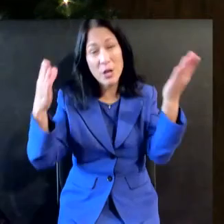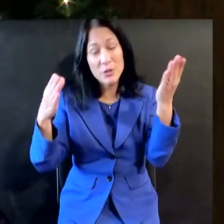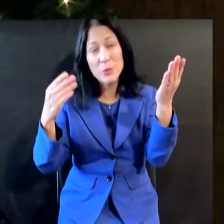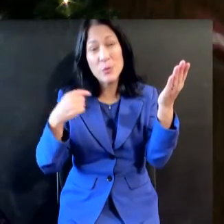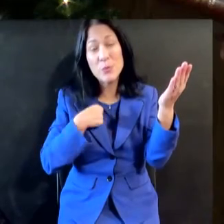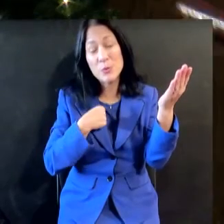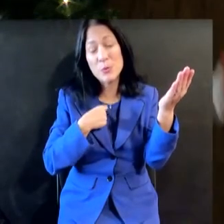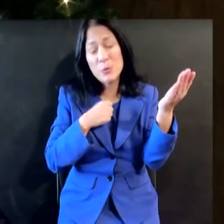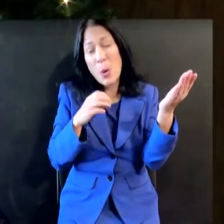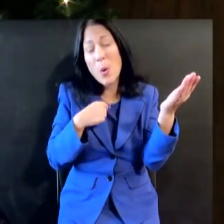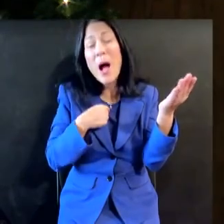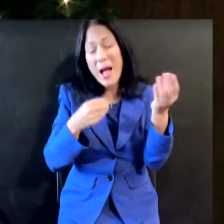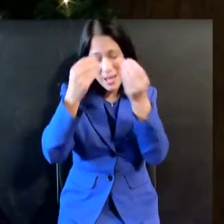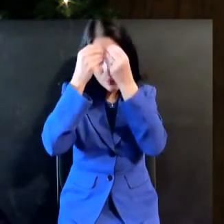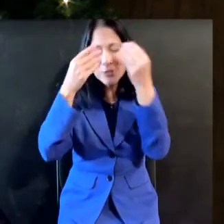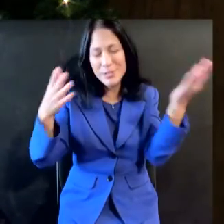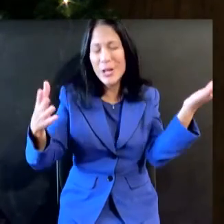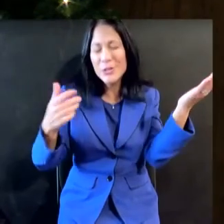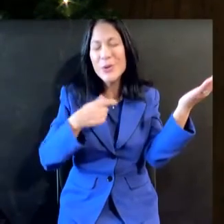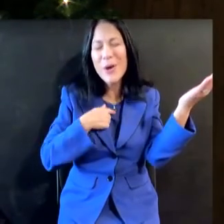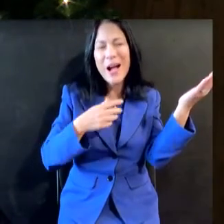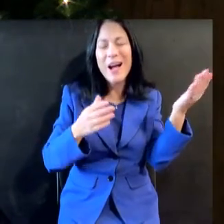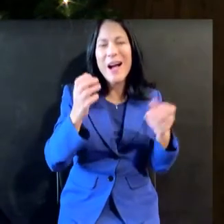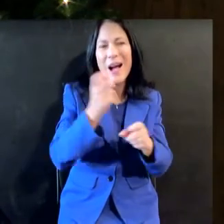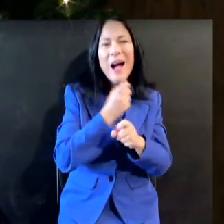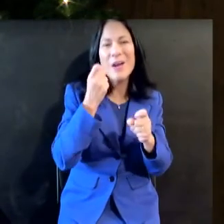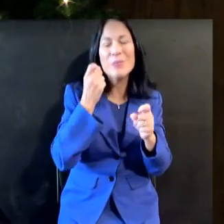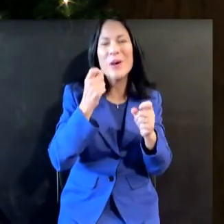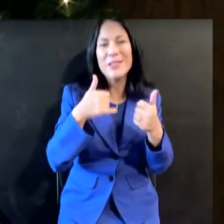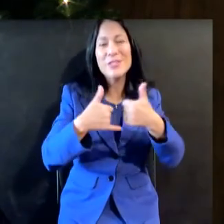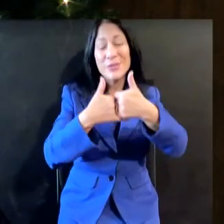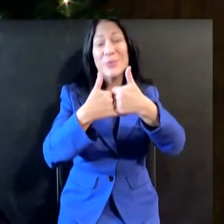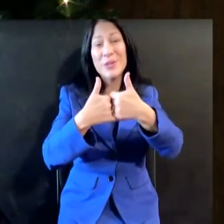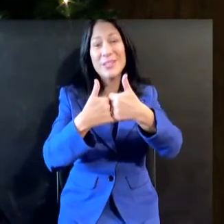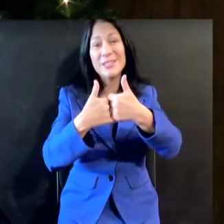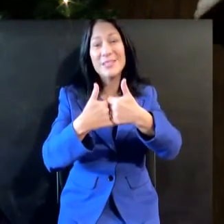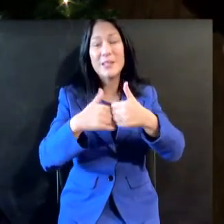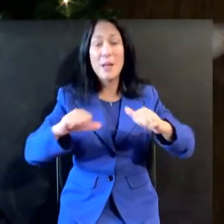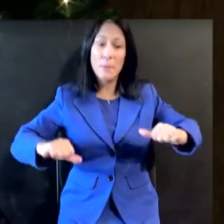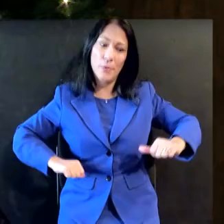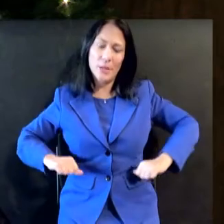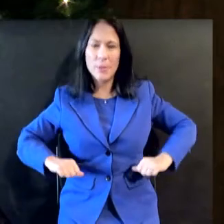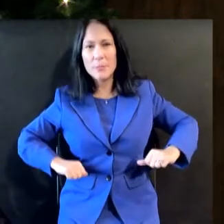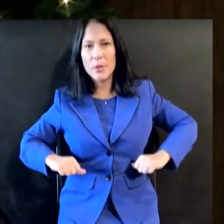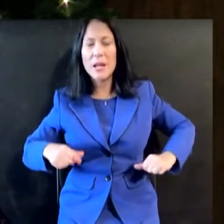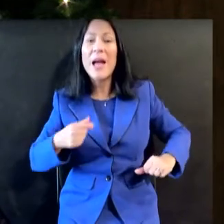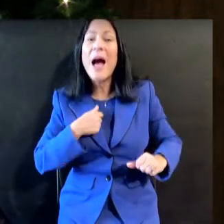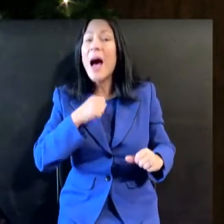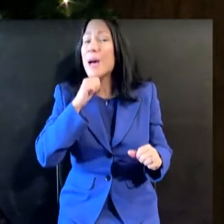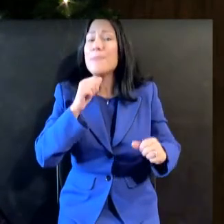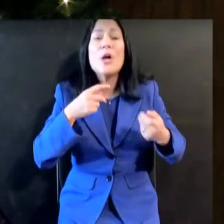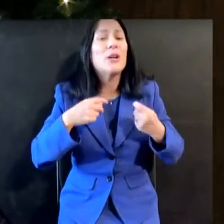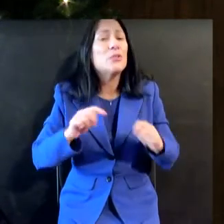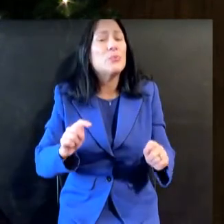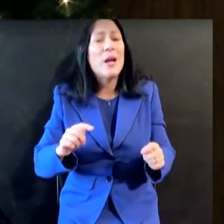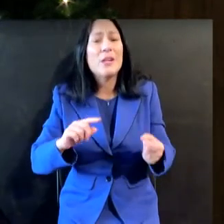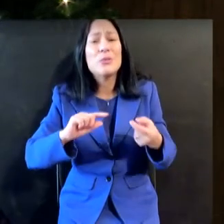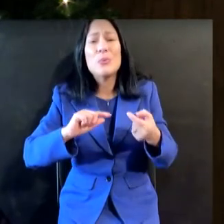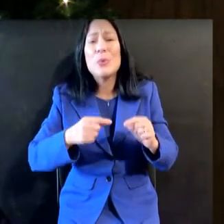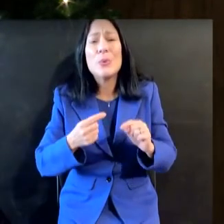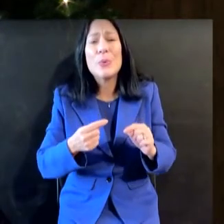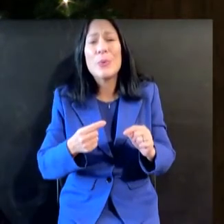No, that's a trap. And I'm not trying to hurt anybody's feelings or I'm not trying to do that, but I say